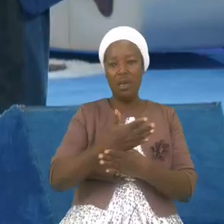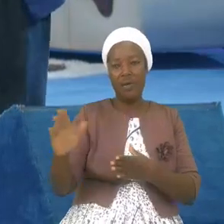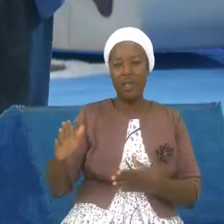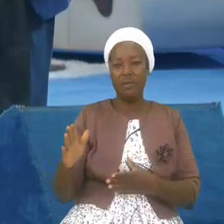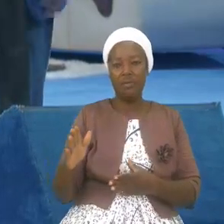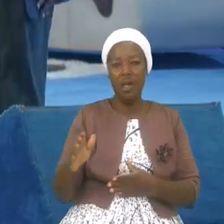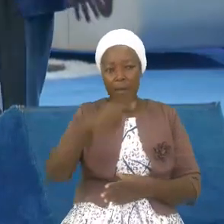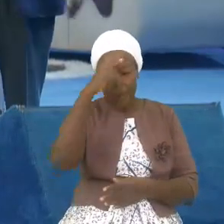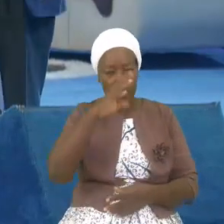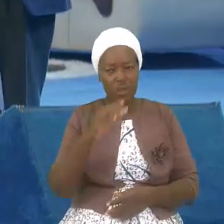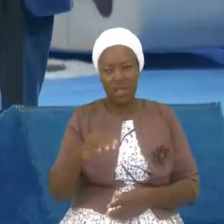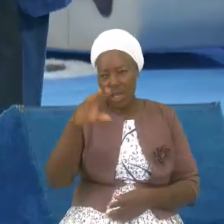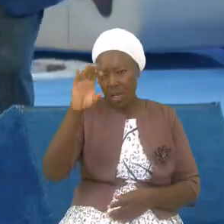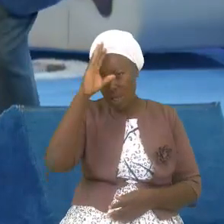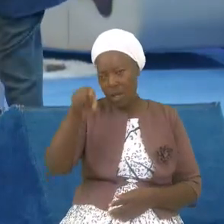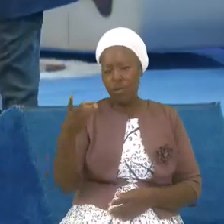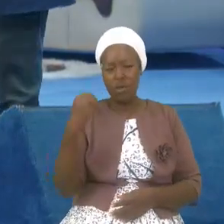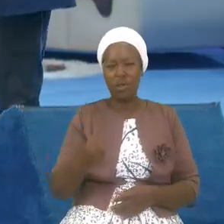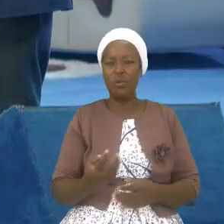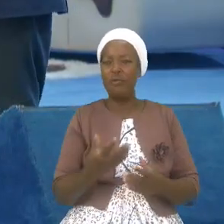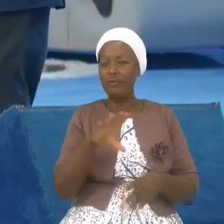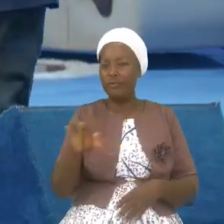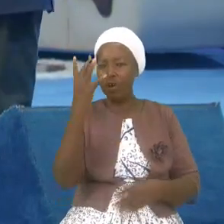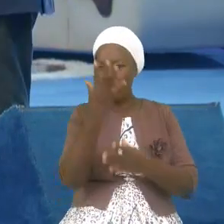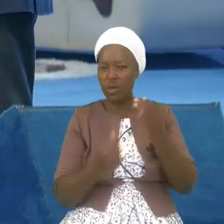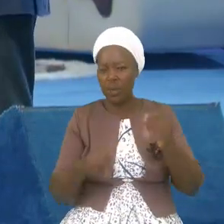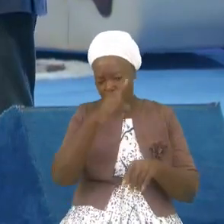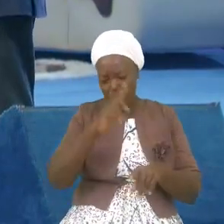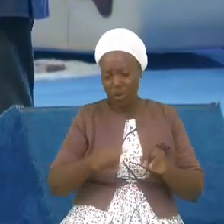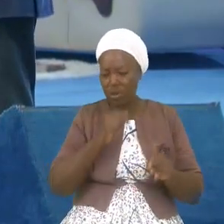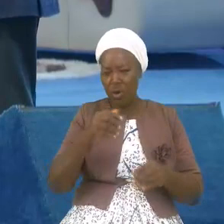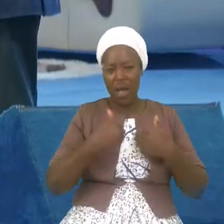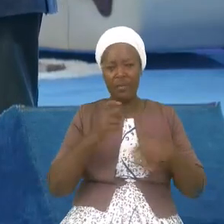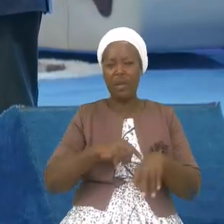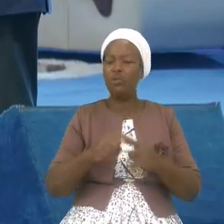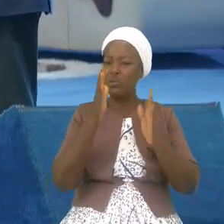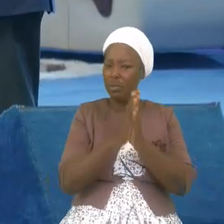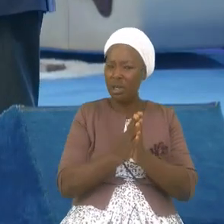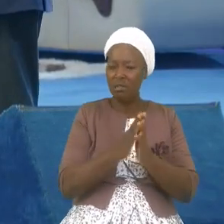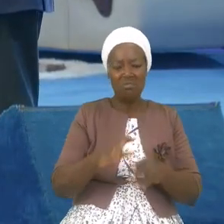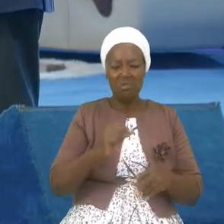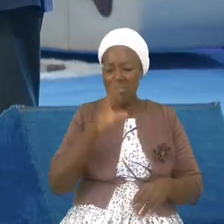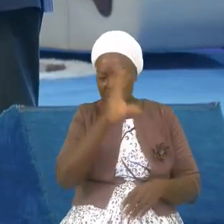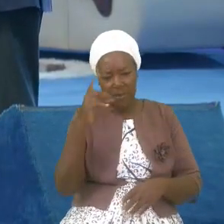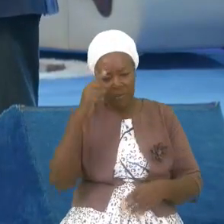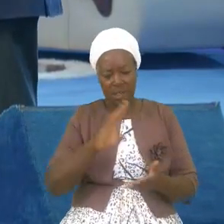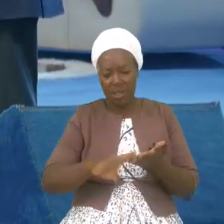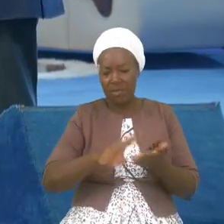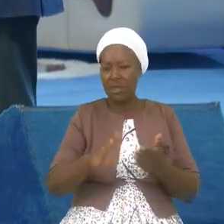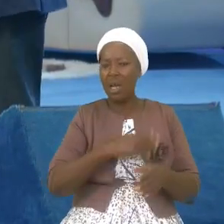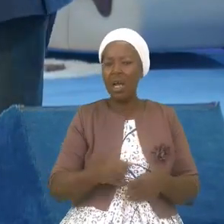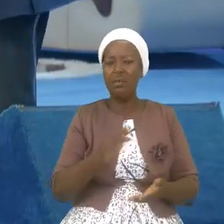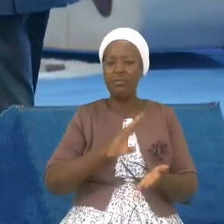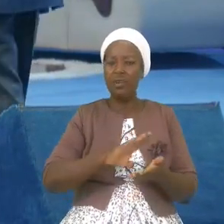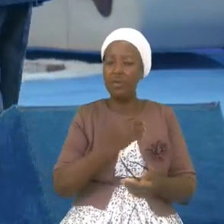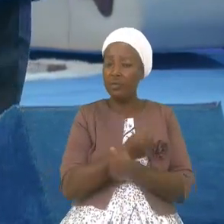for forgiveness. He didn't search for salvation. Thy kingdom is divided and given to the Medes and